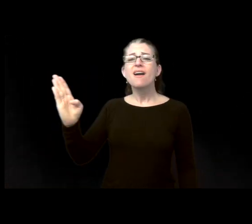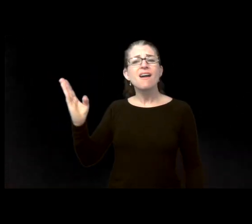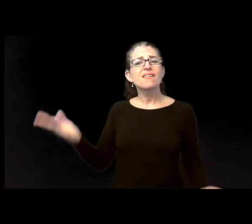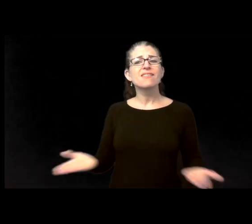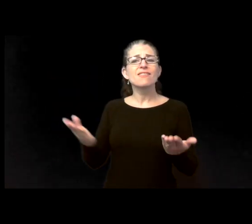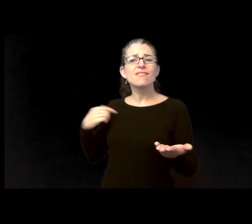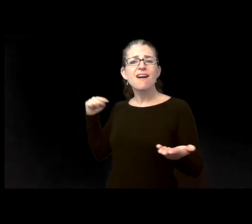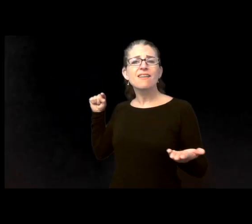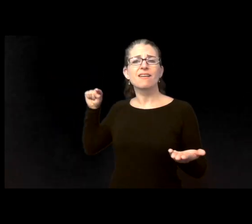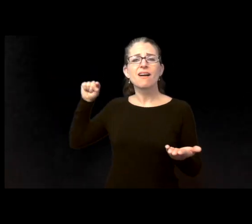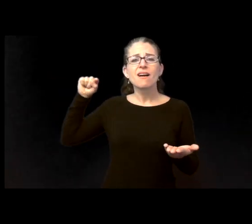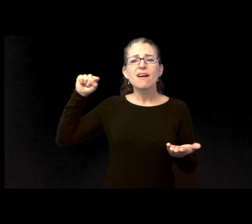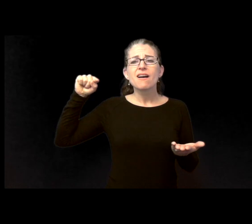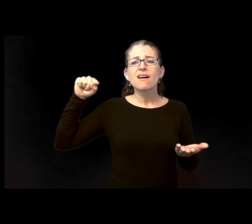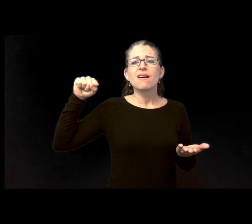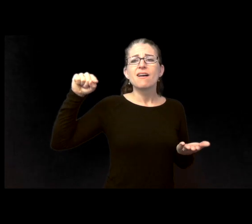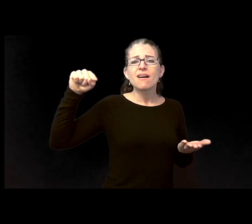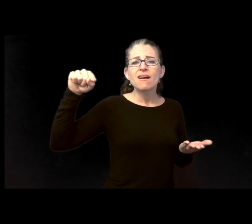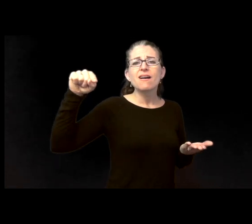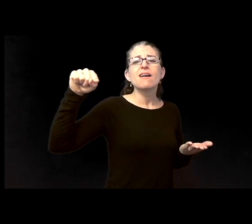Broadway, here I